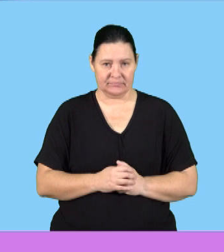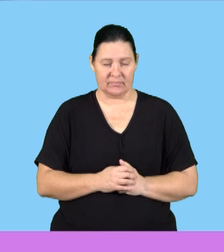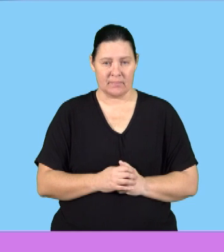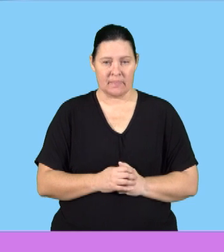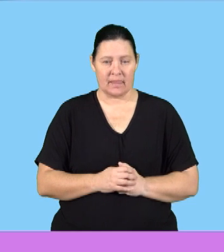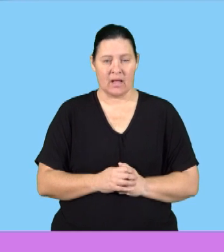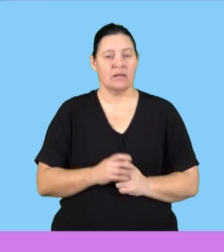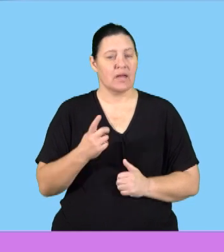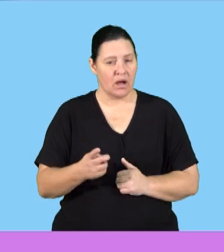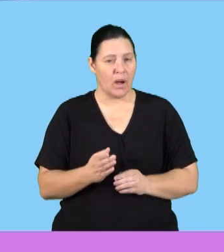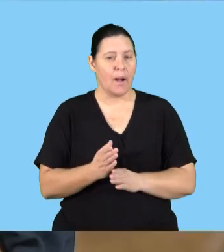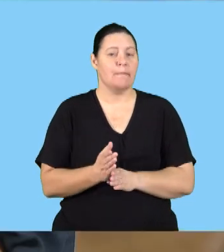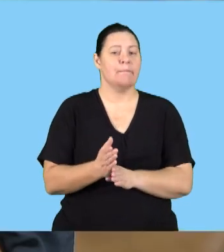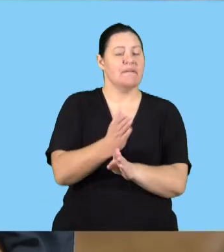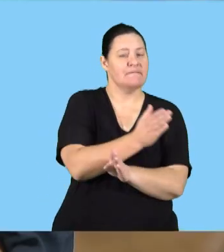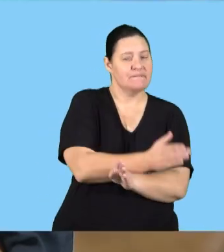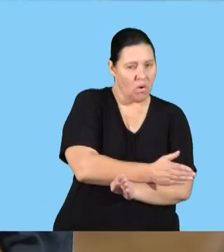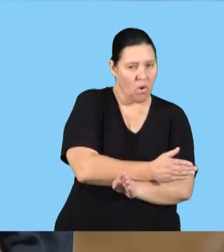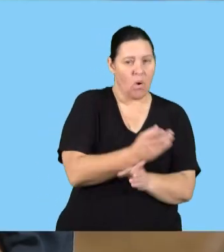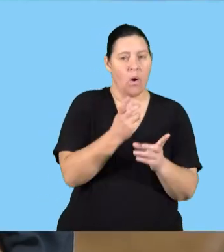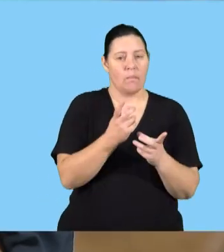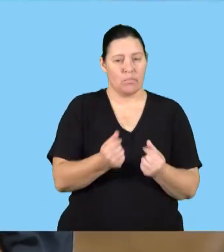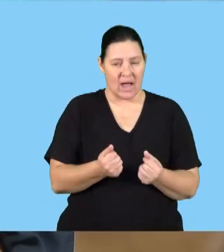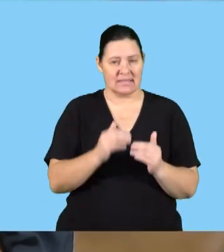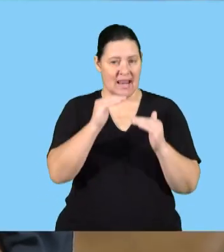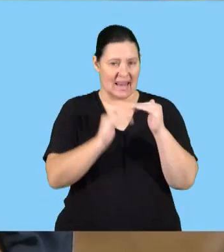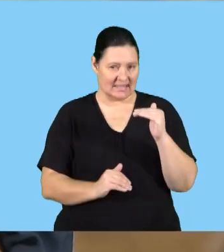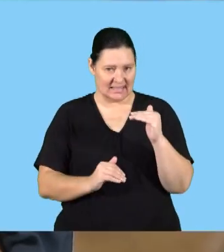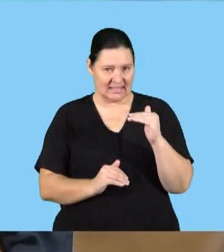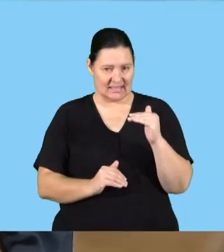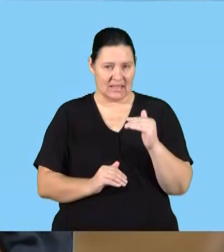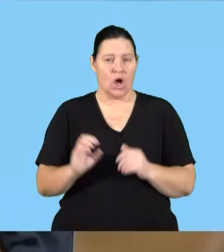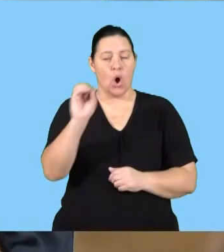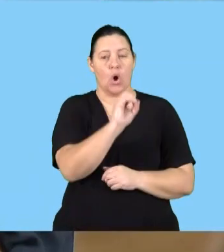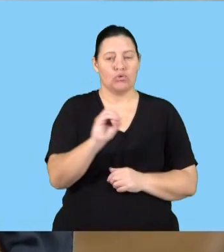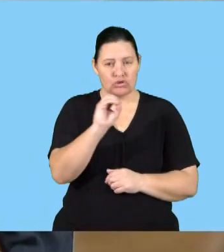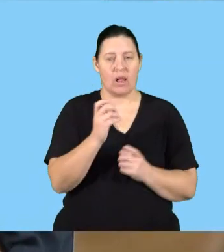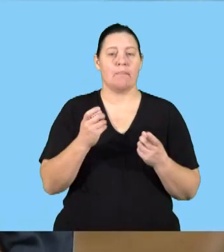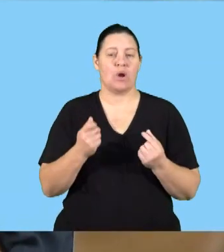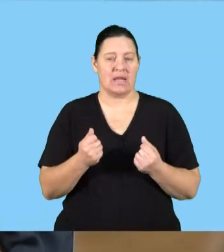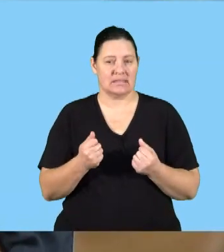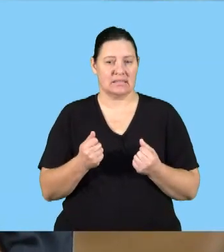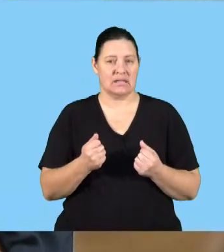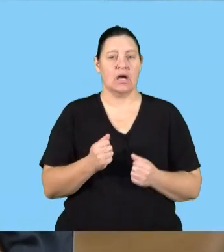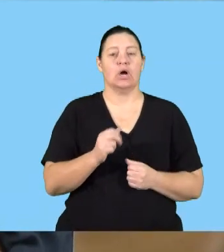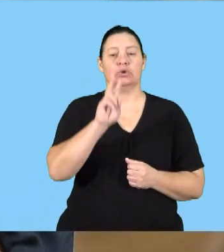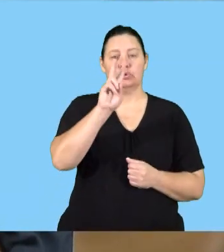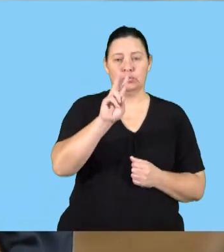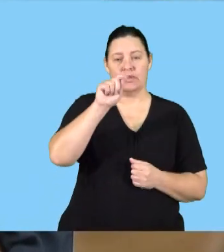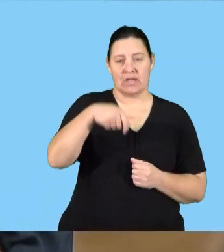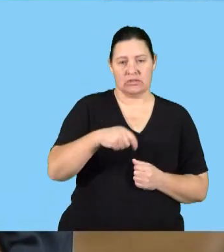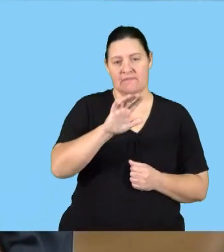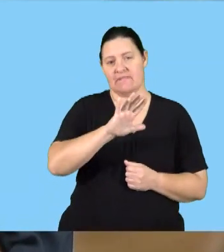2,500 rand. Implication is that before the price can be reduced, the original price was